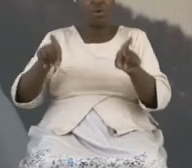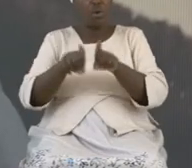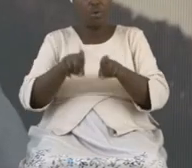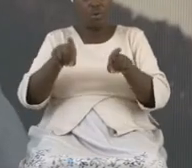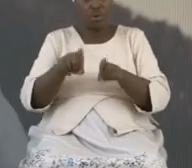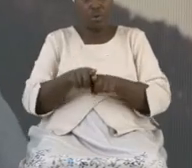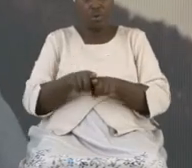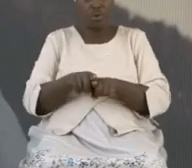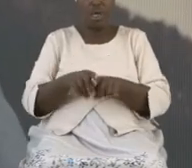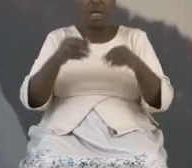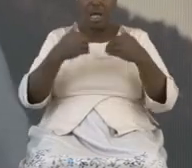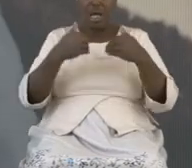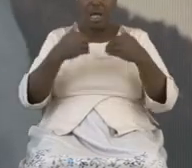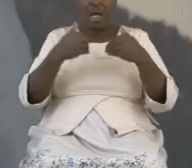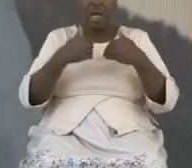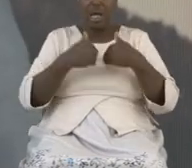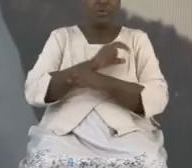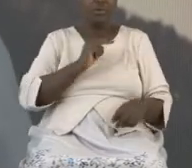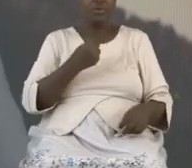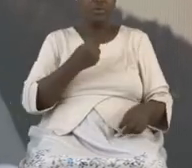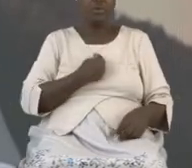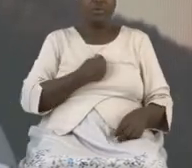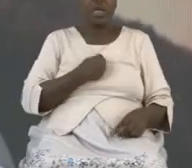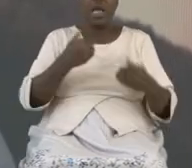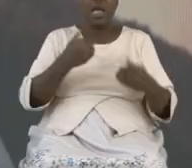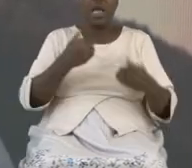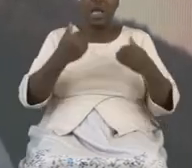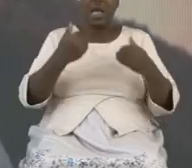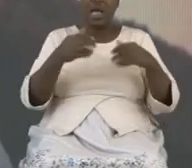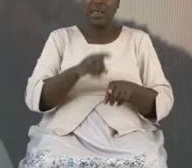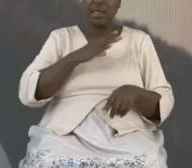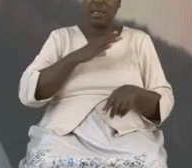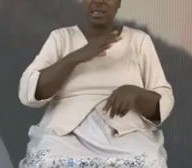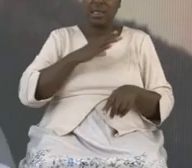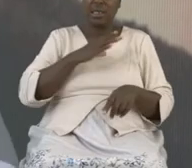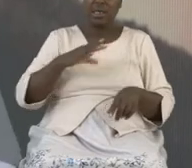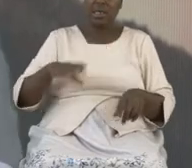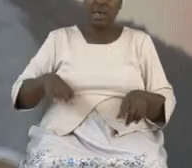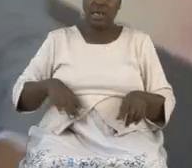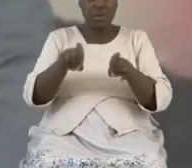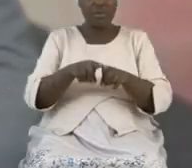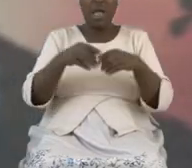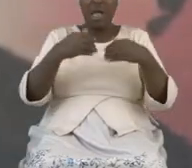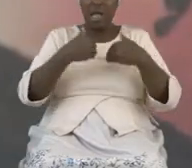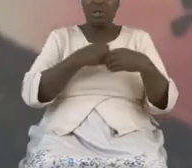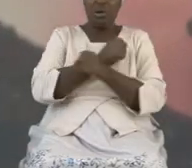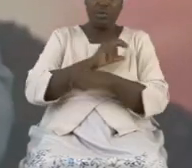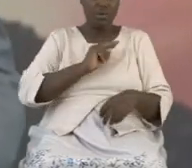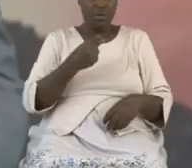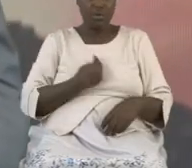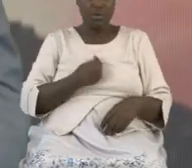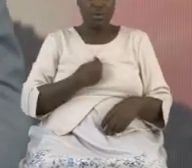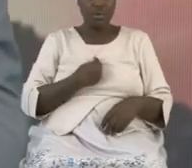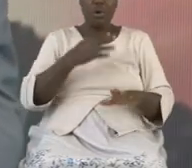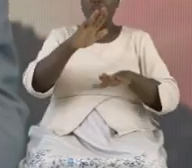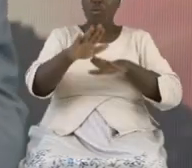loved us. As Christ also has loved us. Walk in love